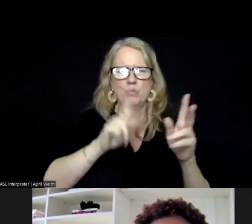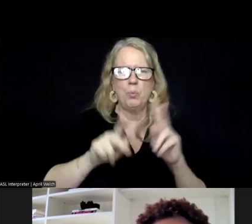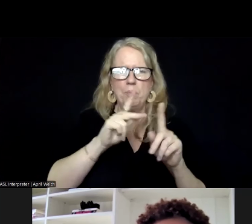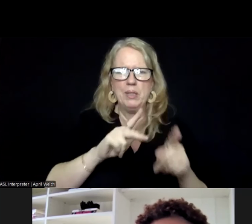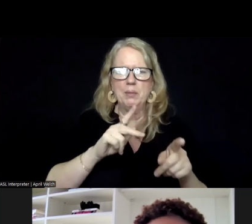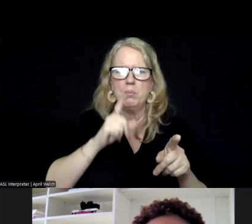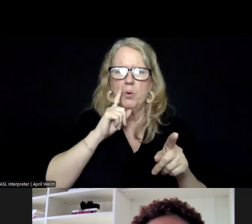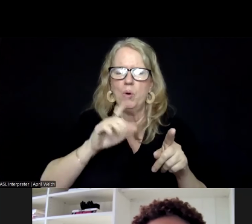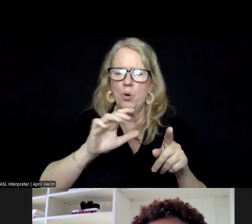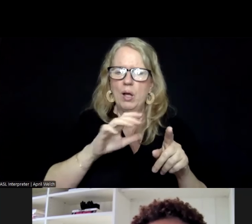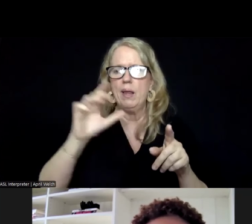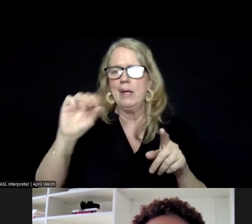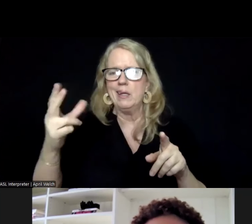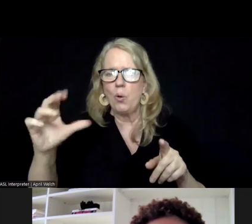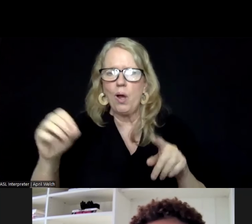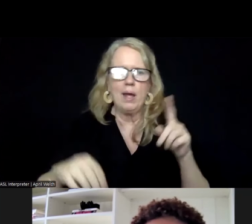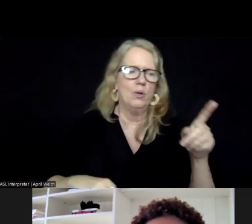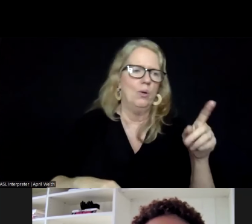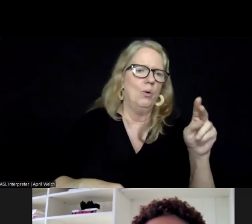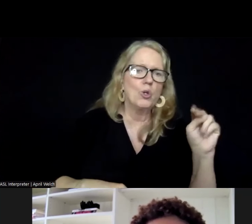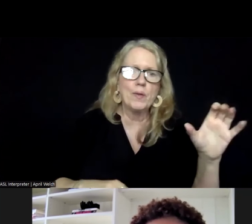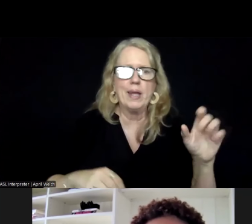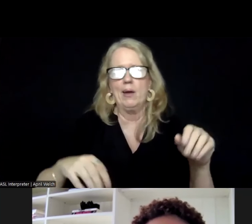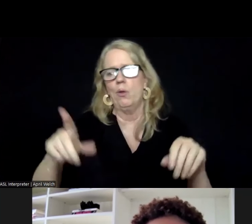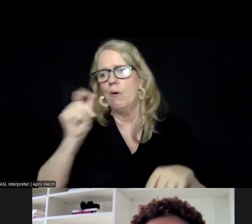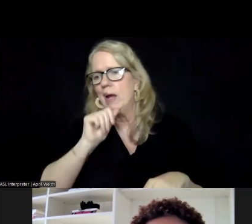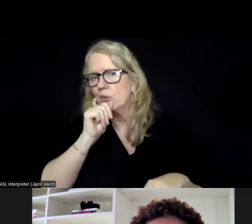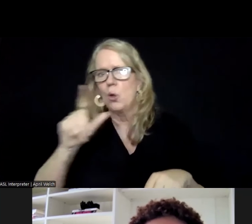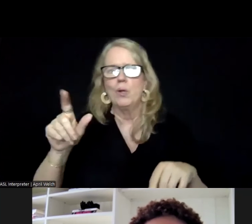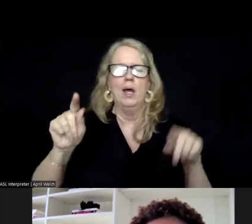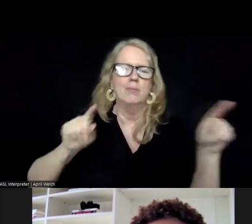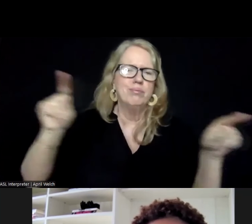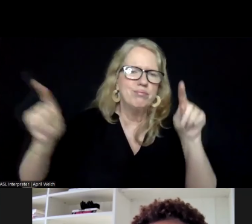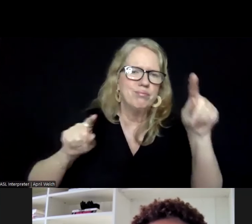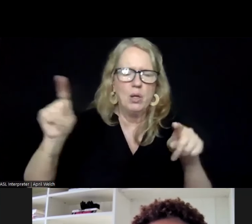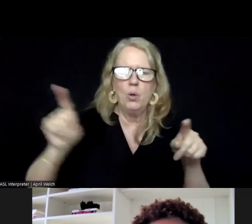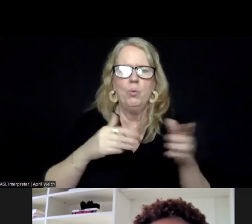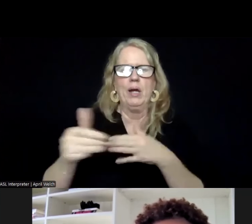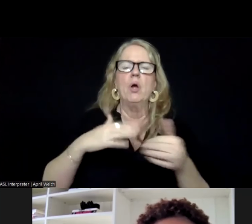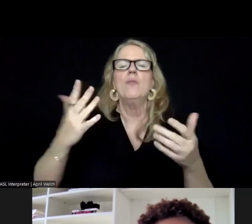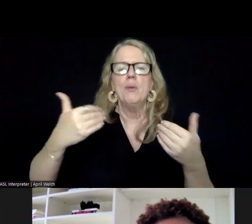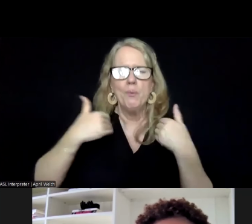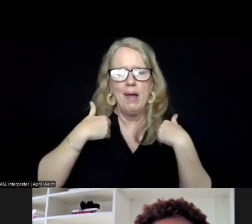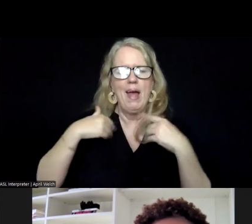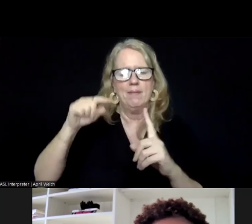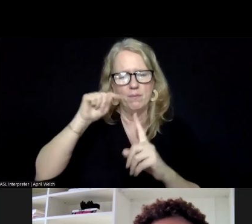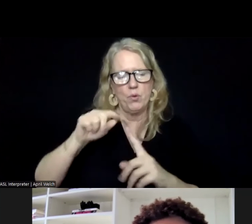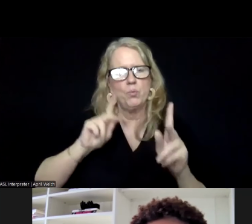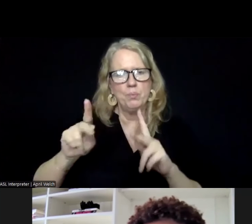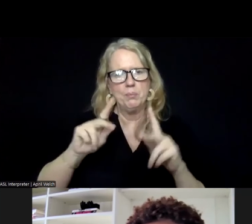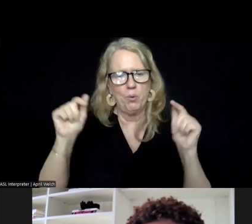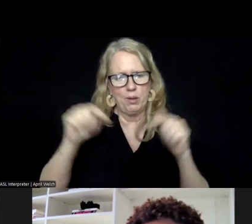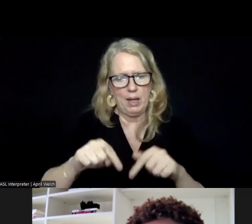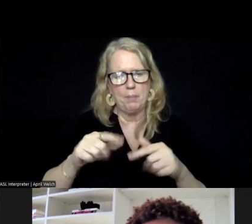doing places in Ohio or North Carolina or Arizona or wherever they are, that we have a place that those folks can come to